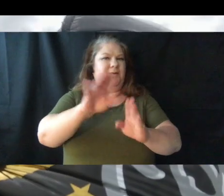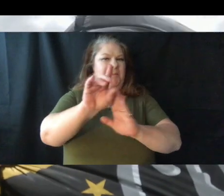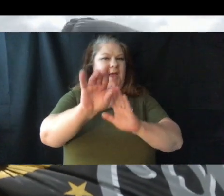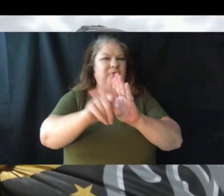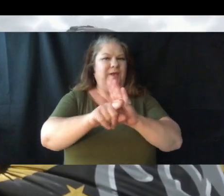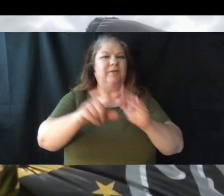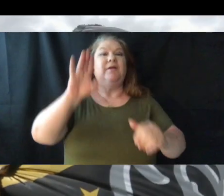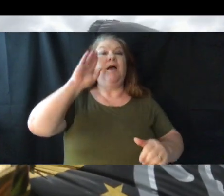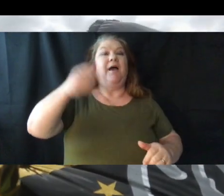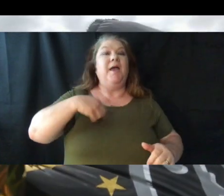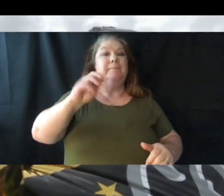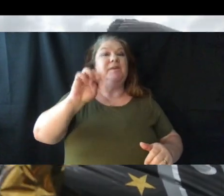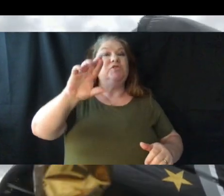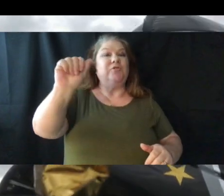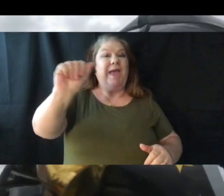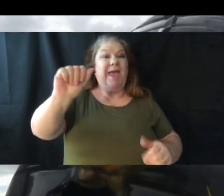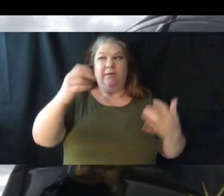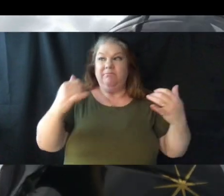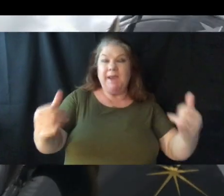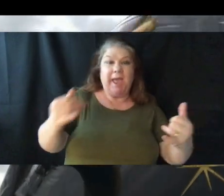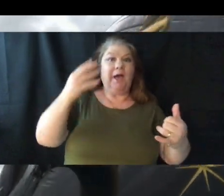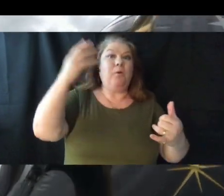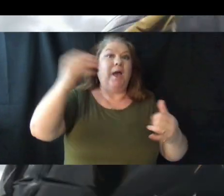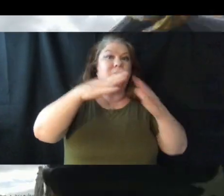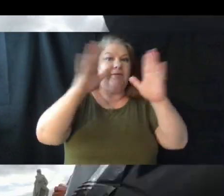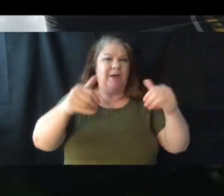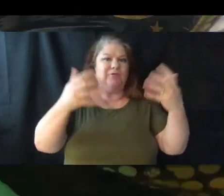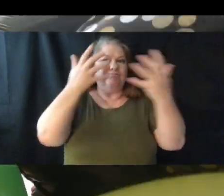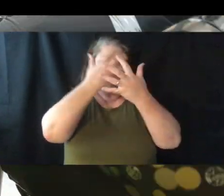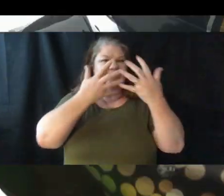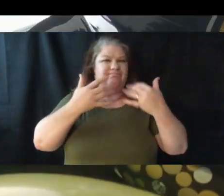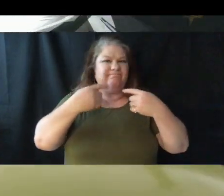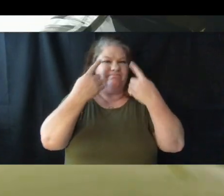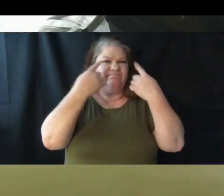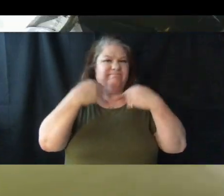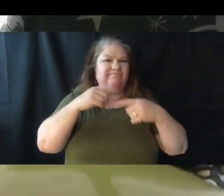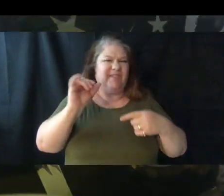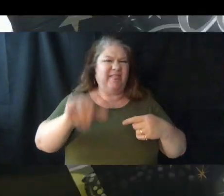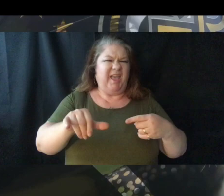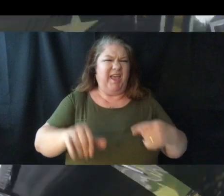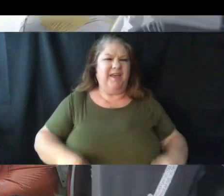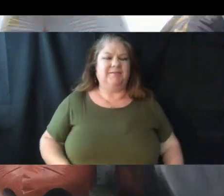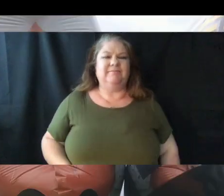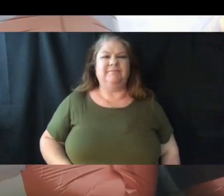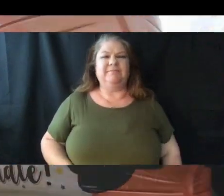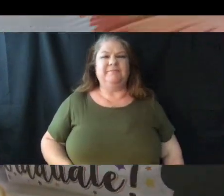Hi, this is Mr. A. This is what I look like when I go out of the house nowadays.